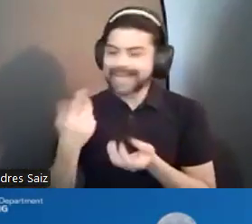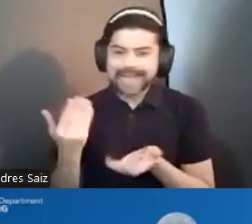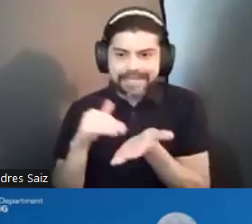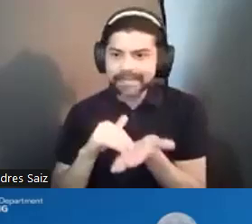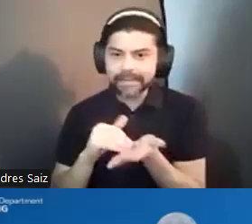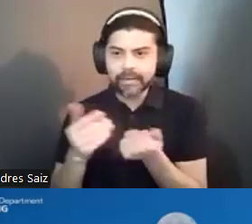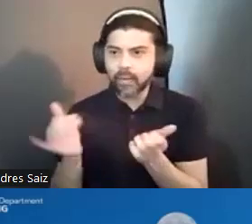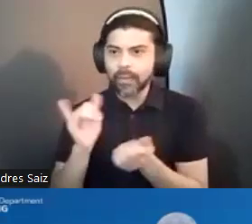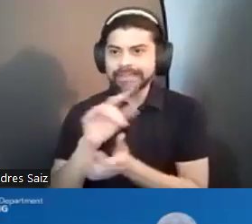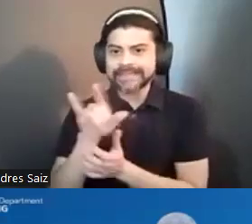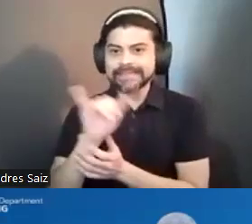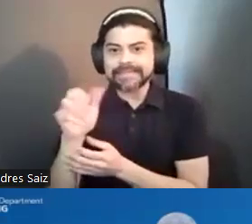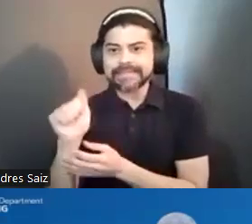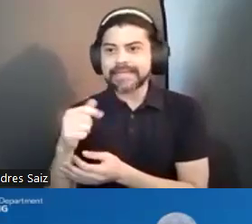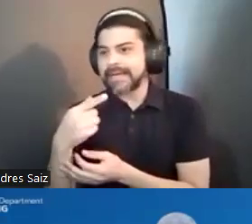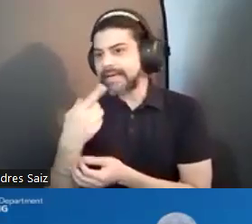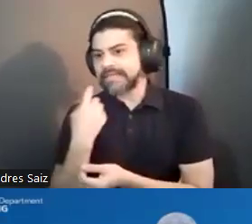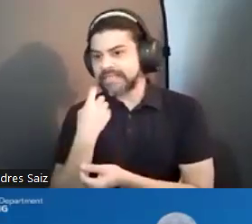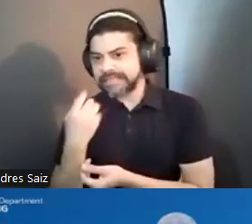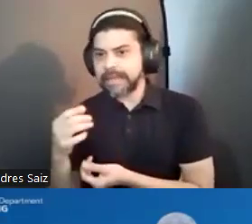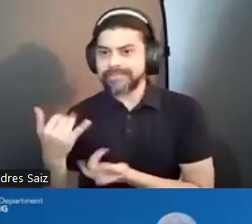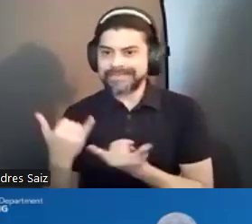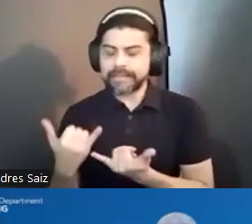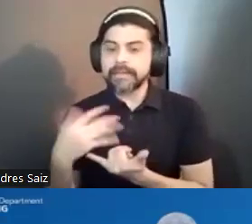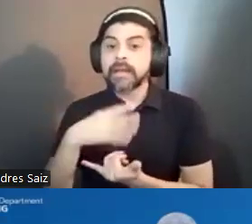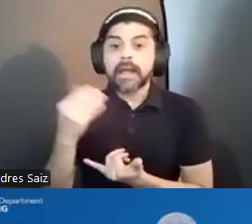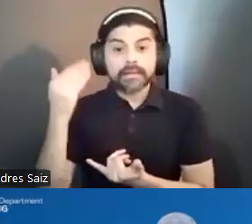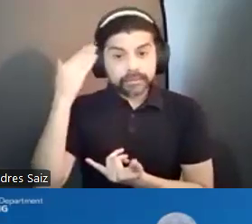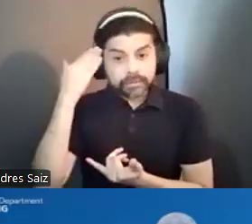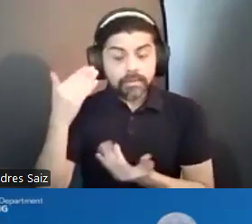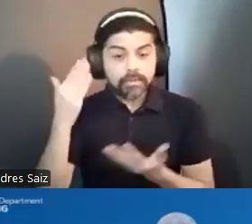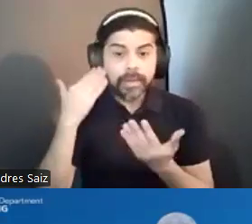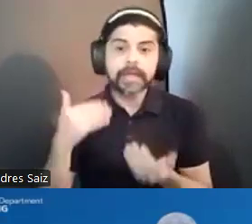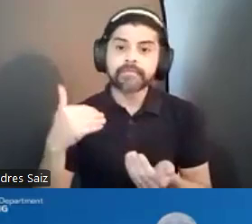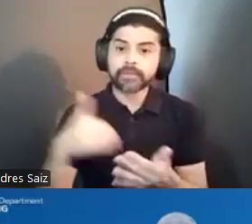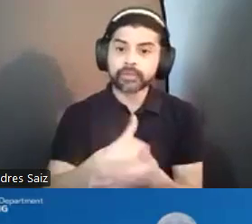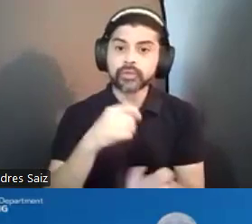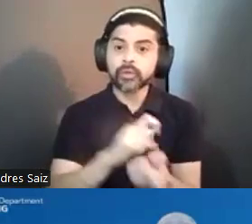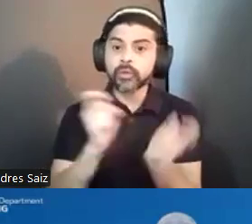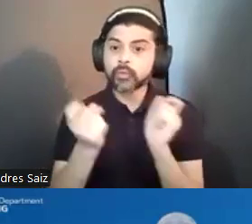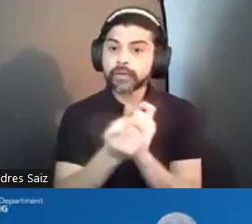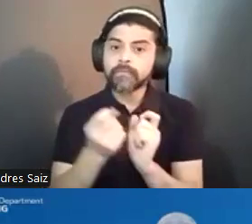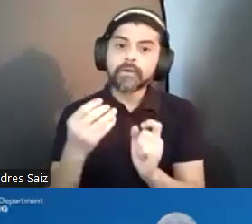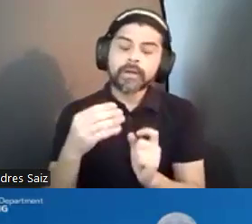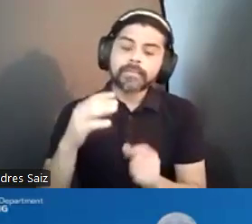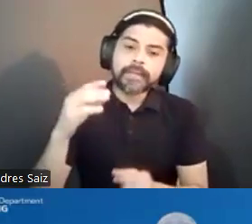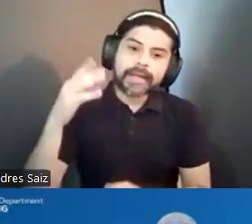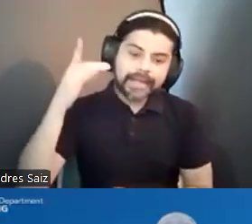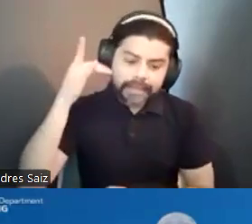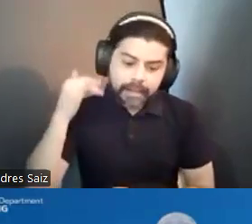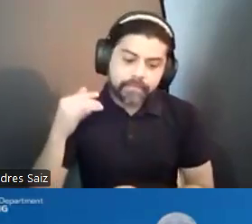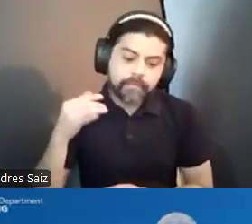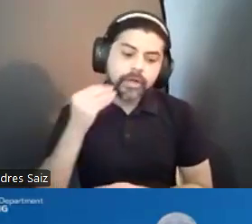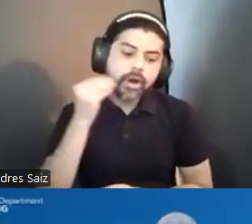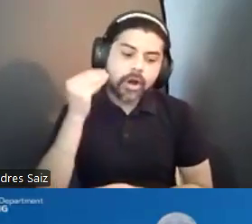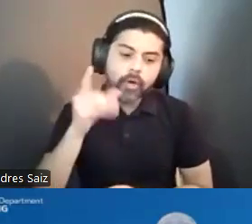know now that there is going to be the newly formed California Housing and Homelessness Agency. So I do think it's critical